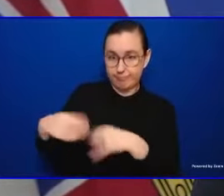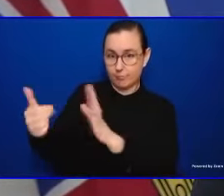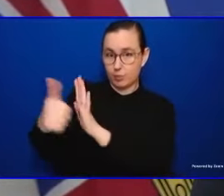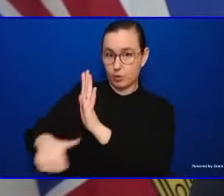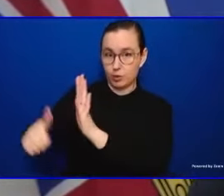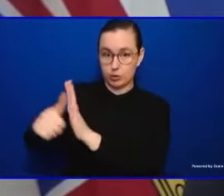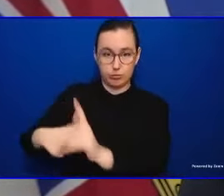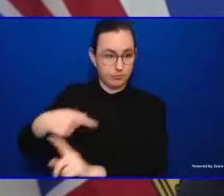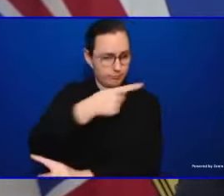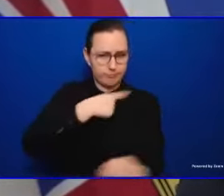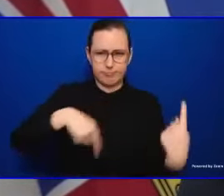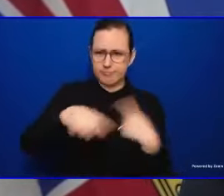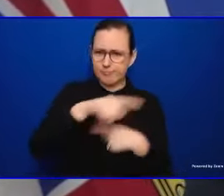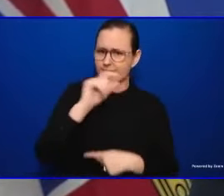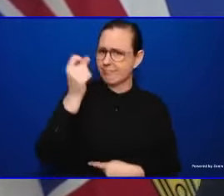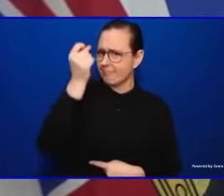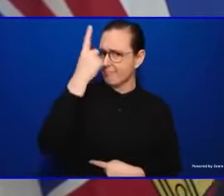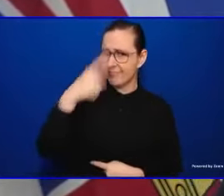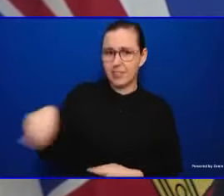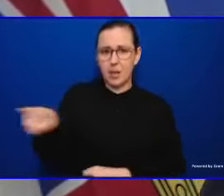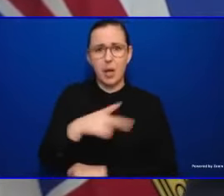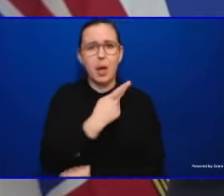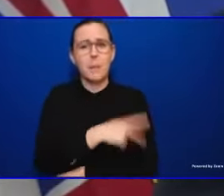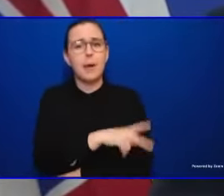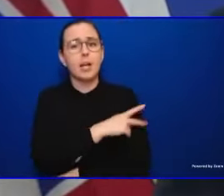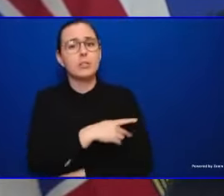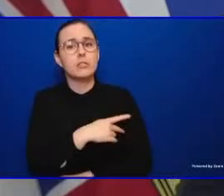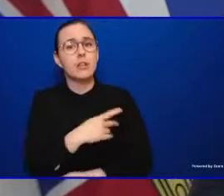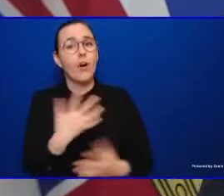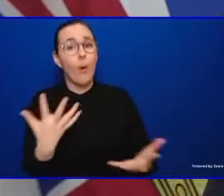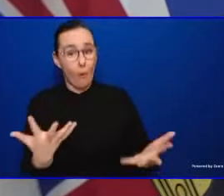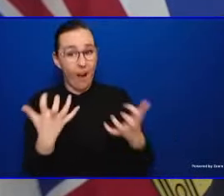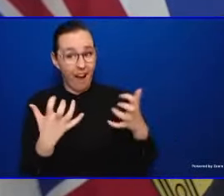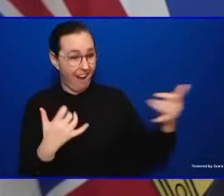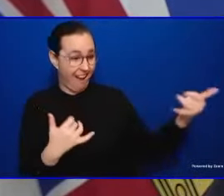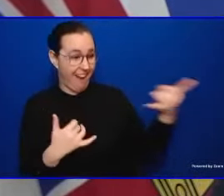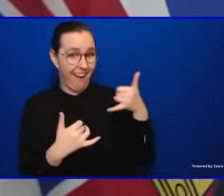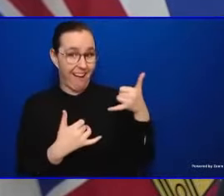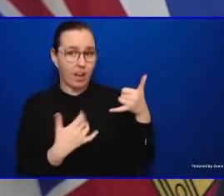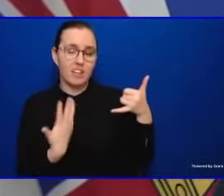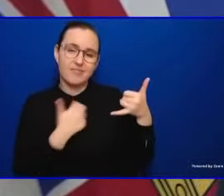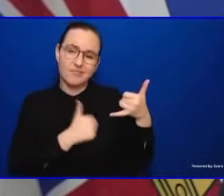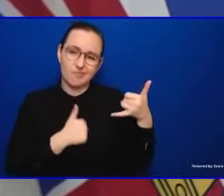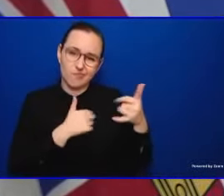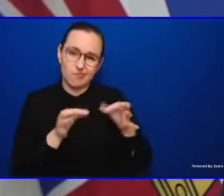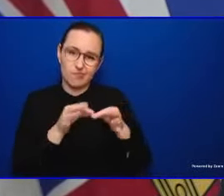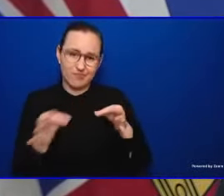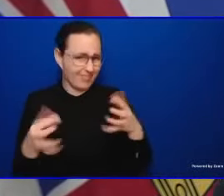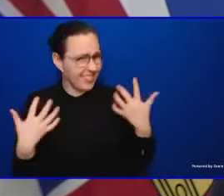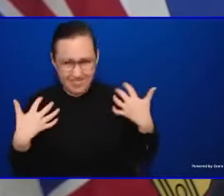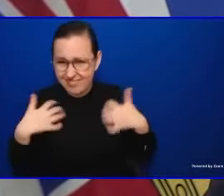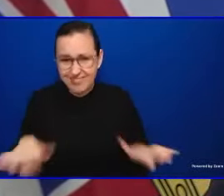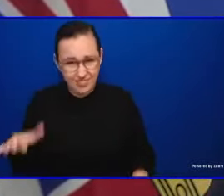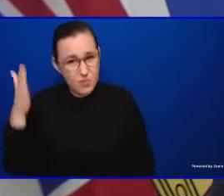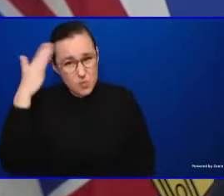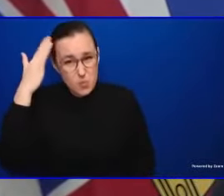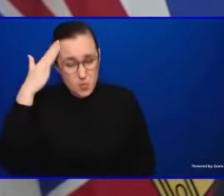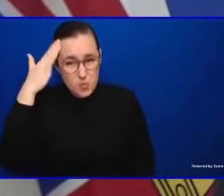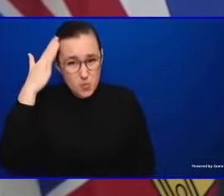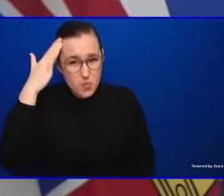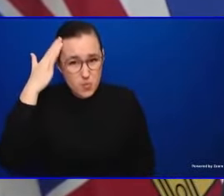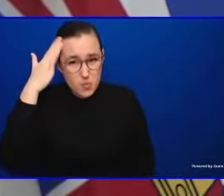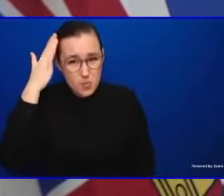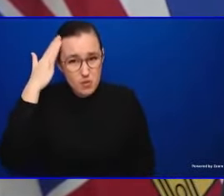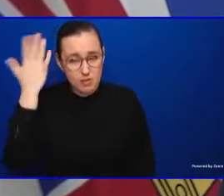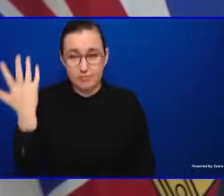ever wants to receive a call postponing their surgery. Almost 2 years ago when our first postponement started, we made a commitment. Right then